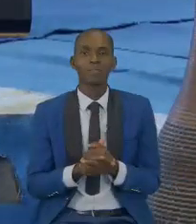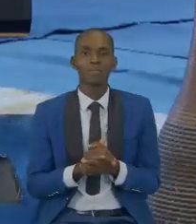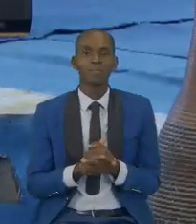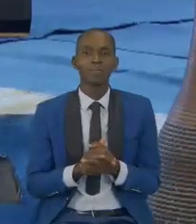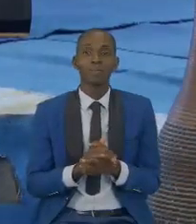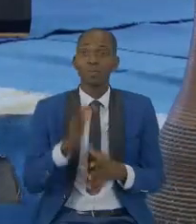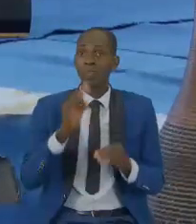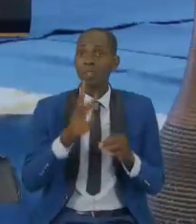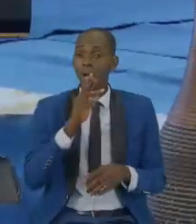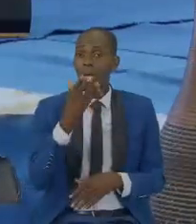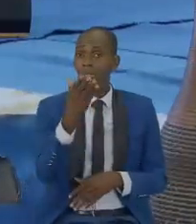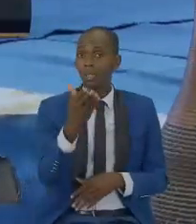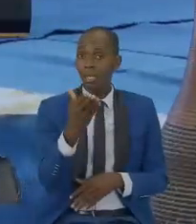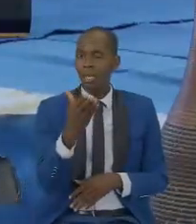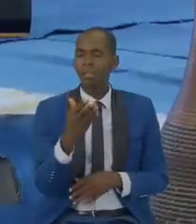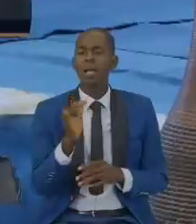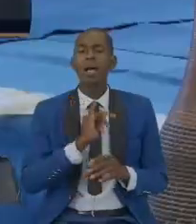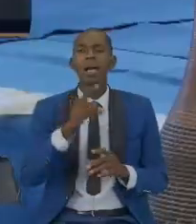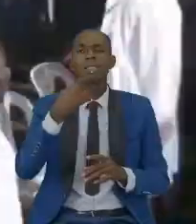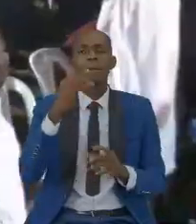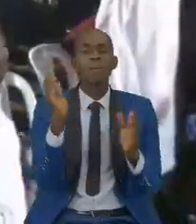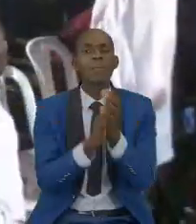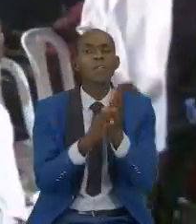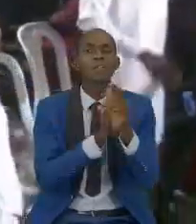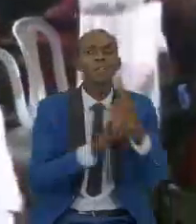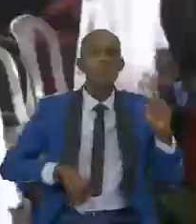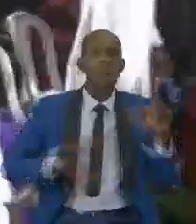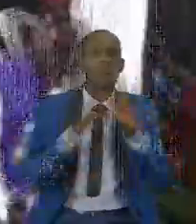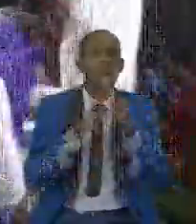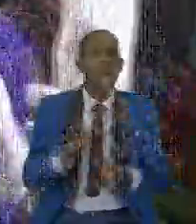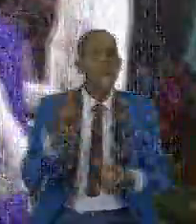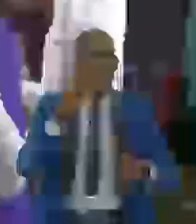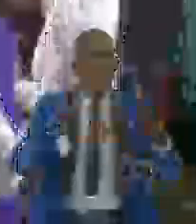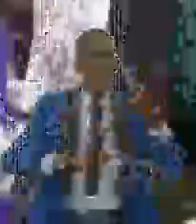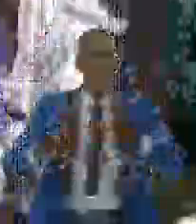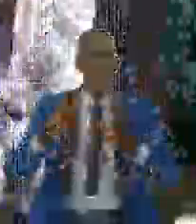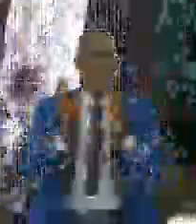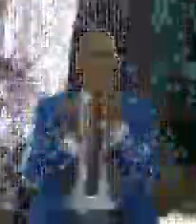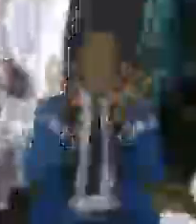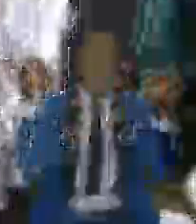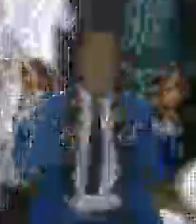If you are there, let heaven hear your voice. I say, praise the Lord.